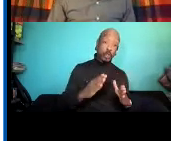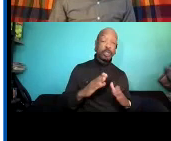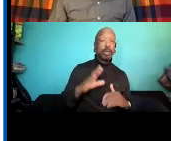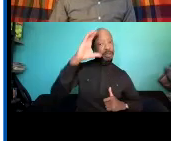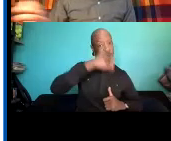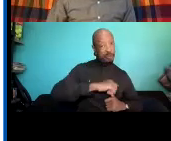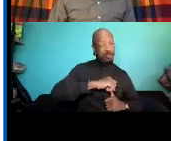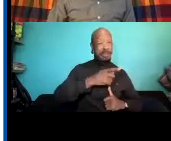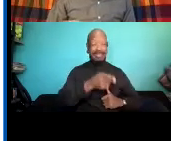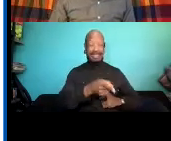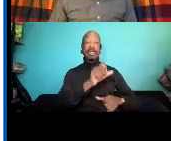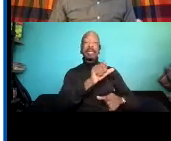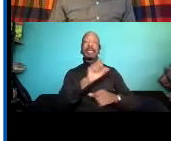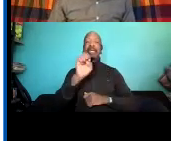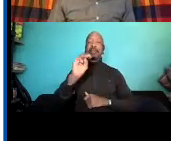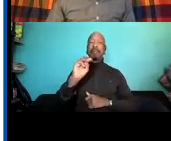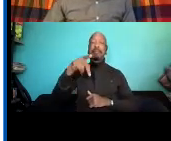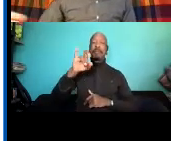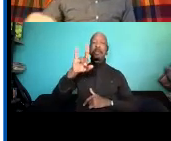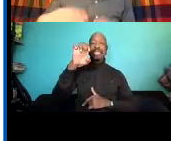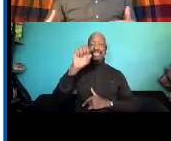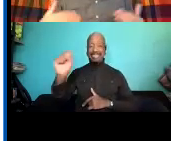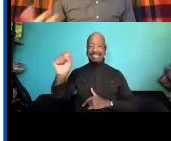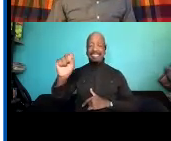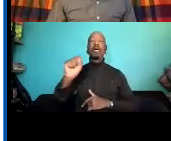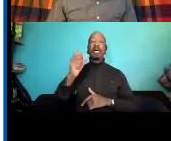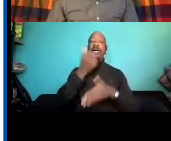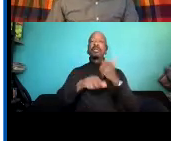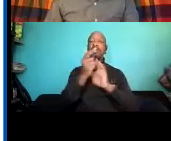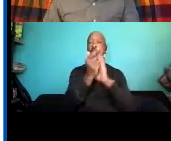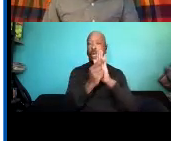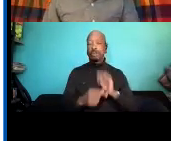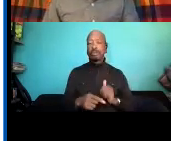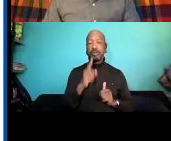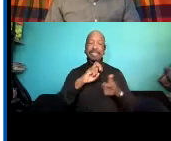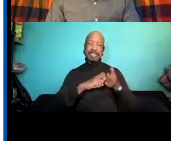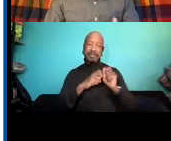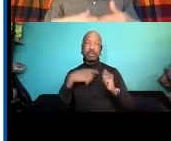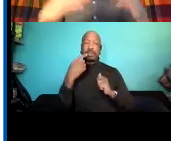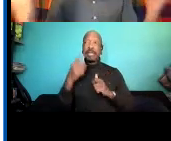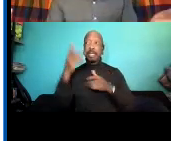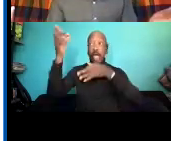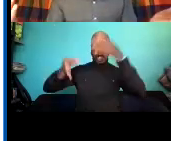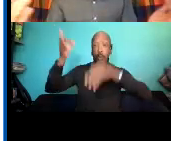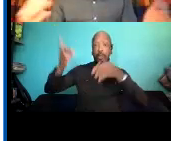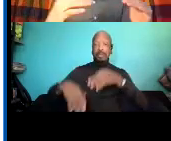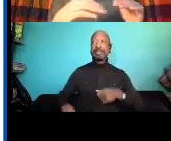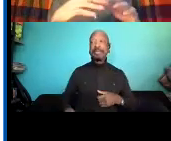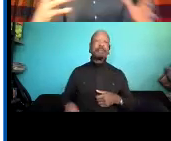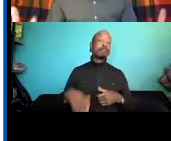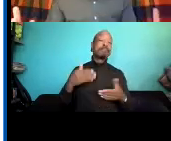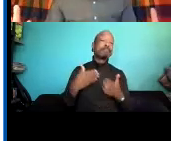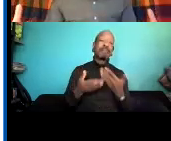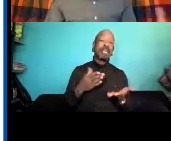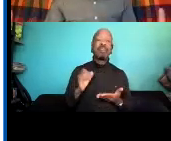presumed to be employees under employment law. So it's really difficult to tell a court that even if you're